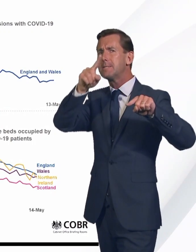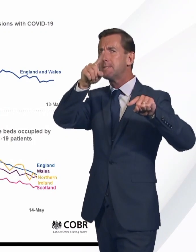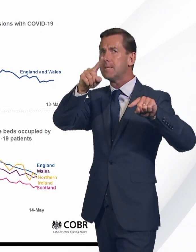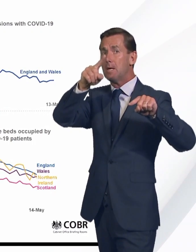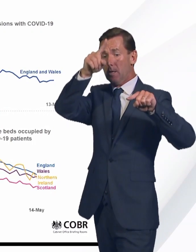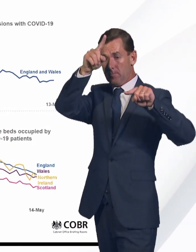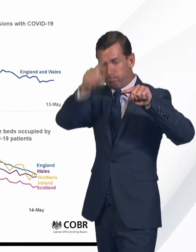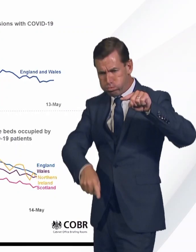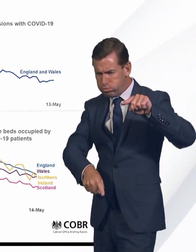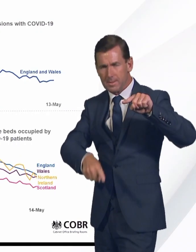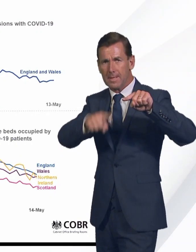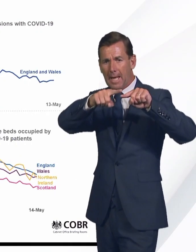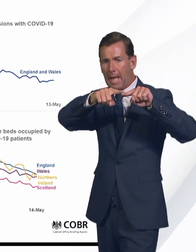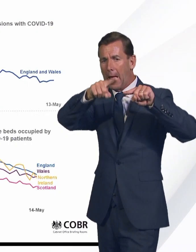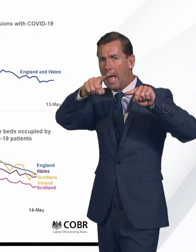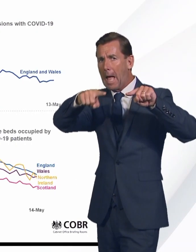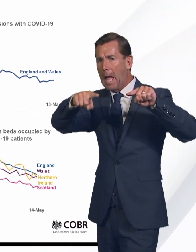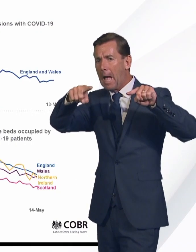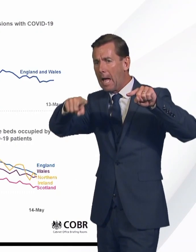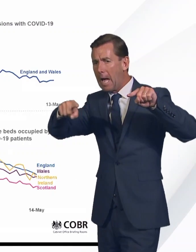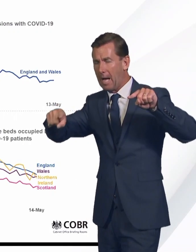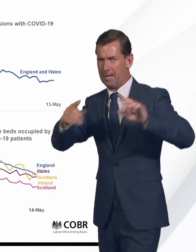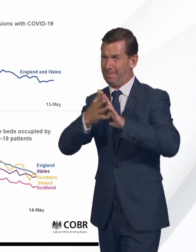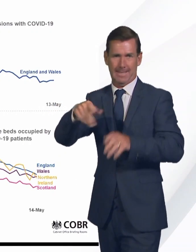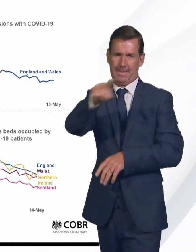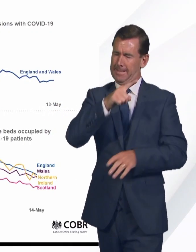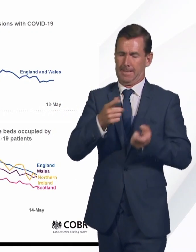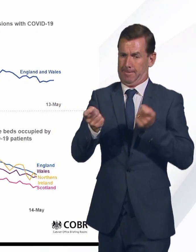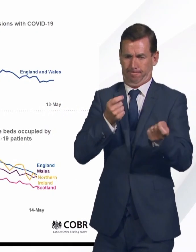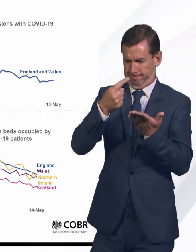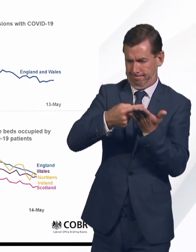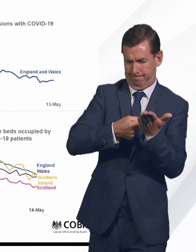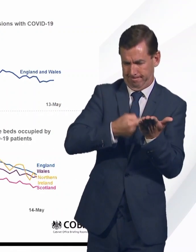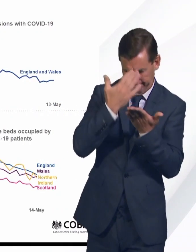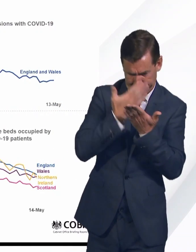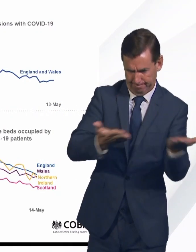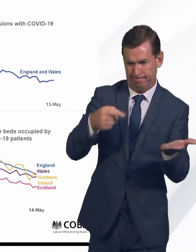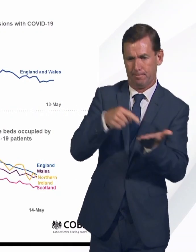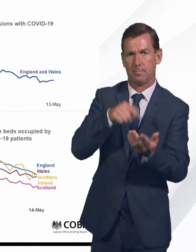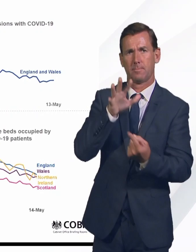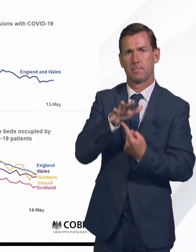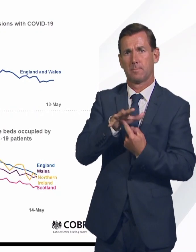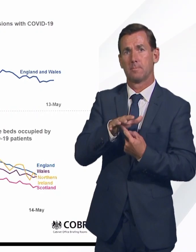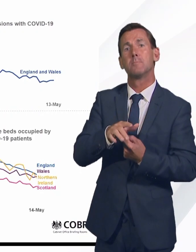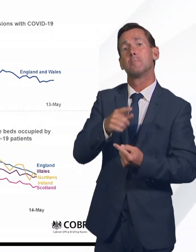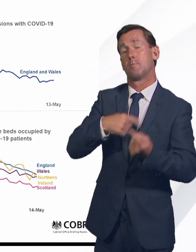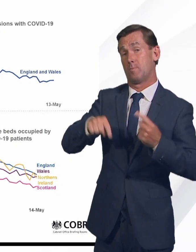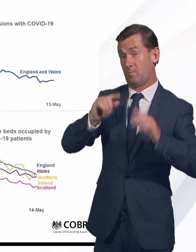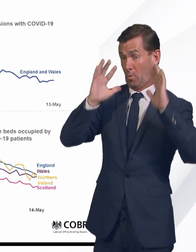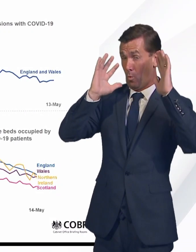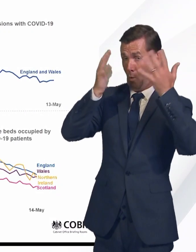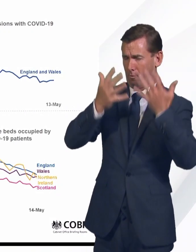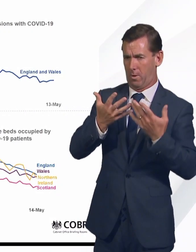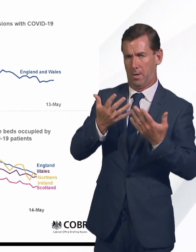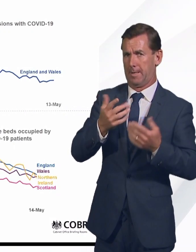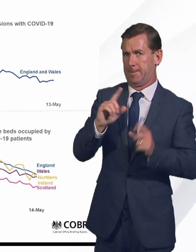and careful, and therefore we need to maintain our social distancing measures. But the biggest concern, or one of the big concerns right at the start of the